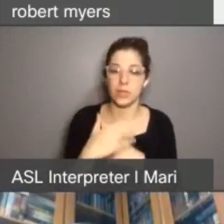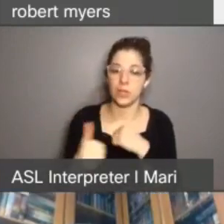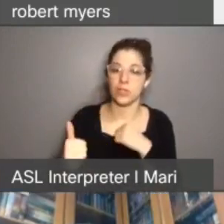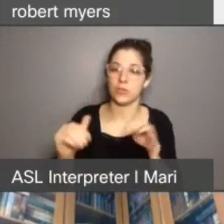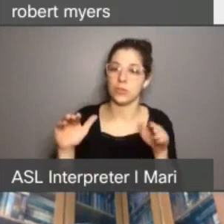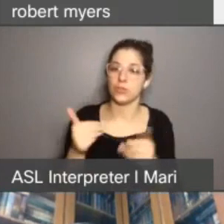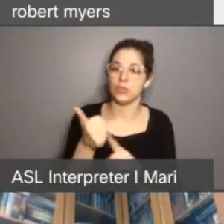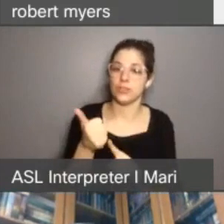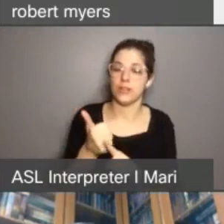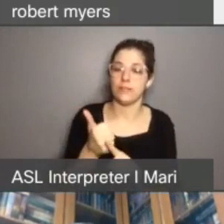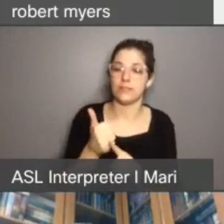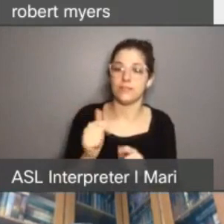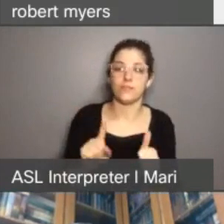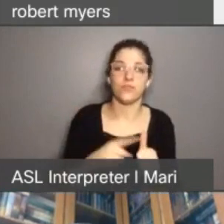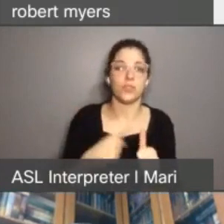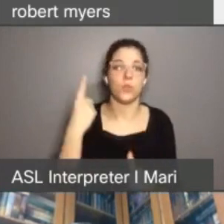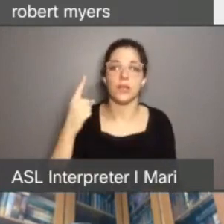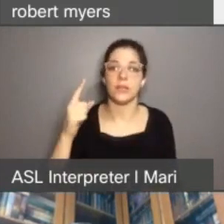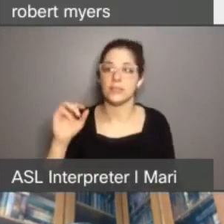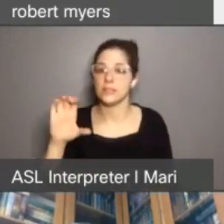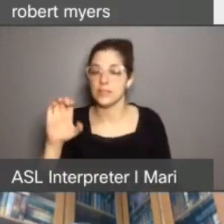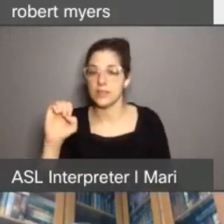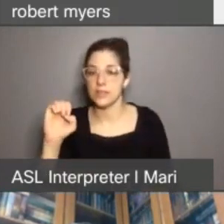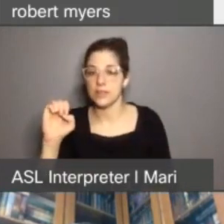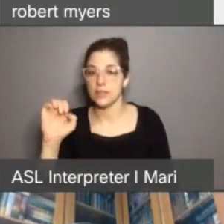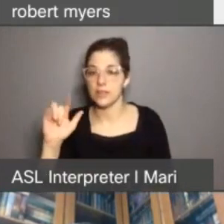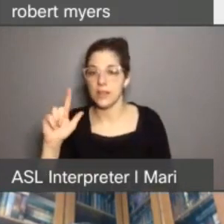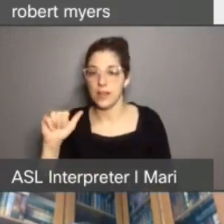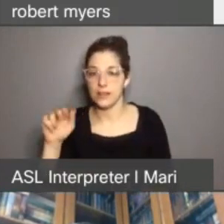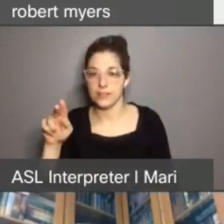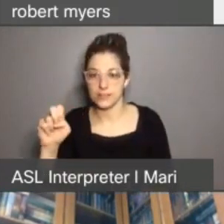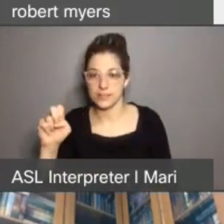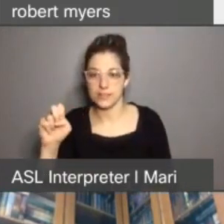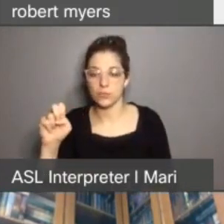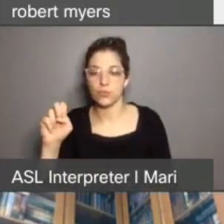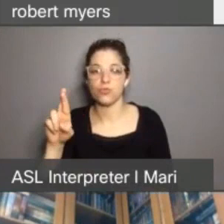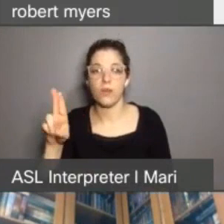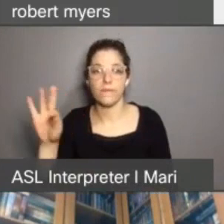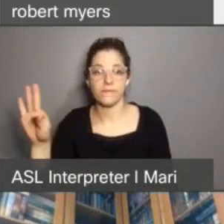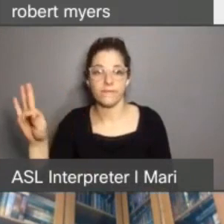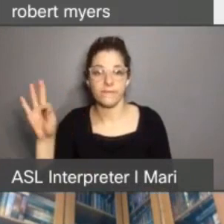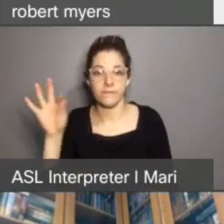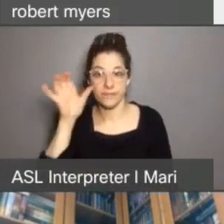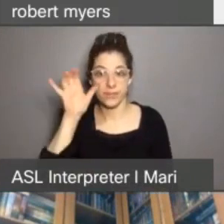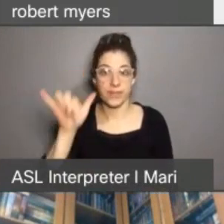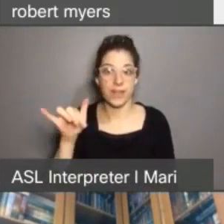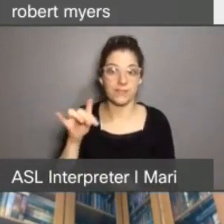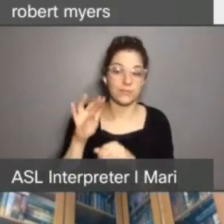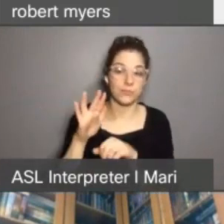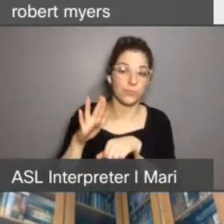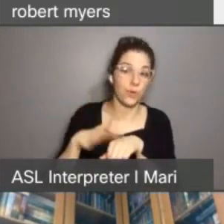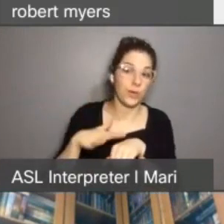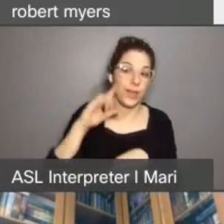introduce yourselves. And the very first one is Salon Myers-Ruff. Salon, hopefully you heard that, and I gave you enough warning to say